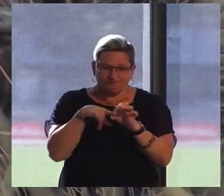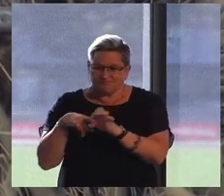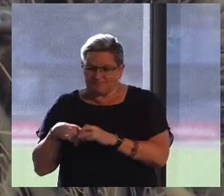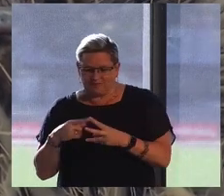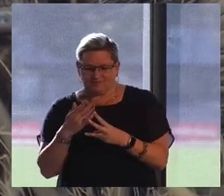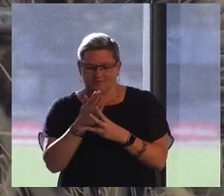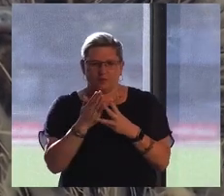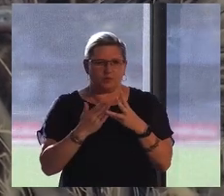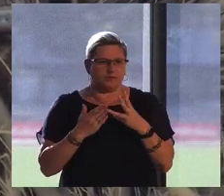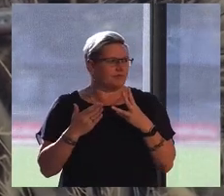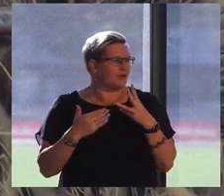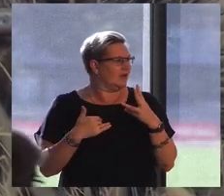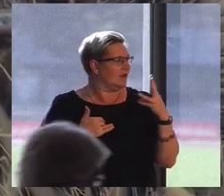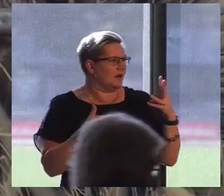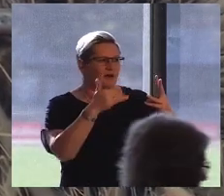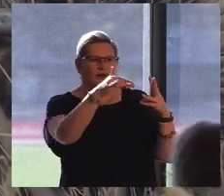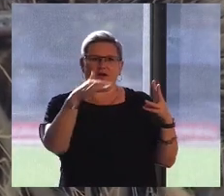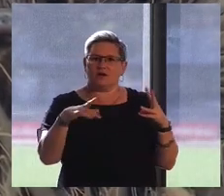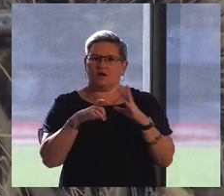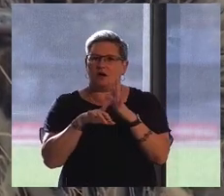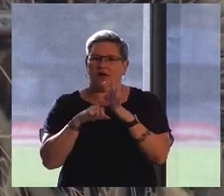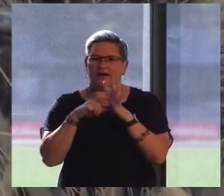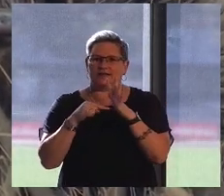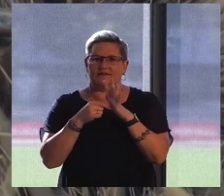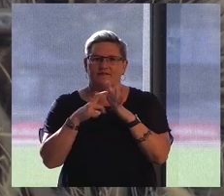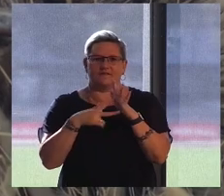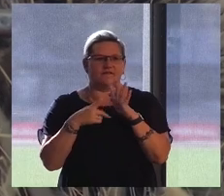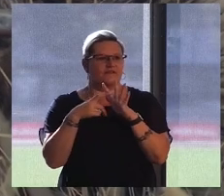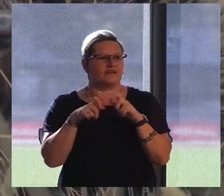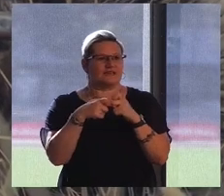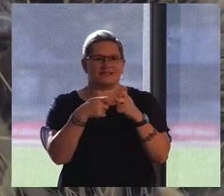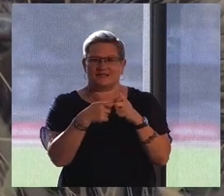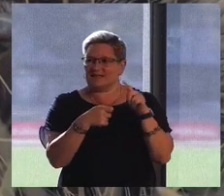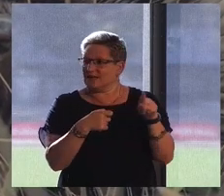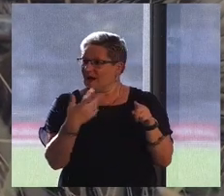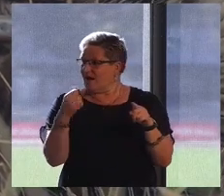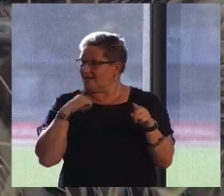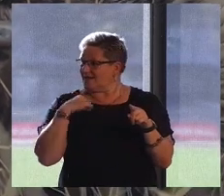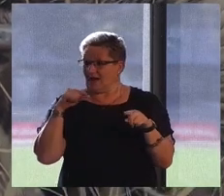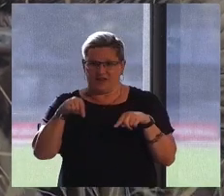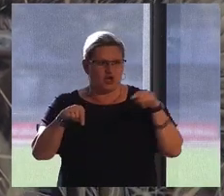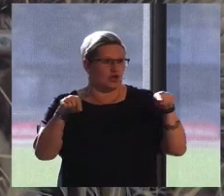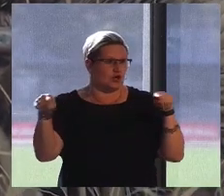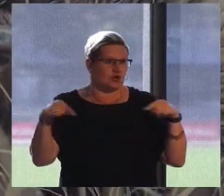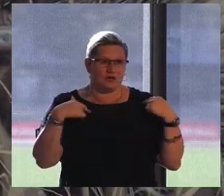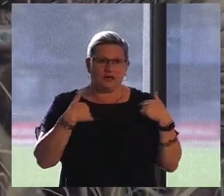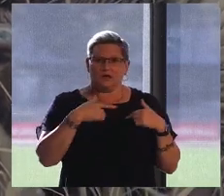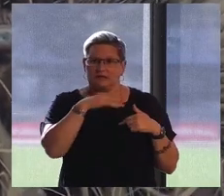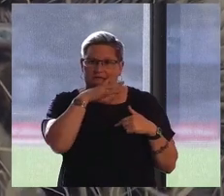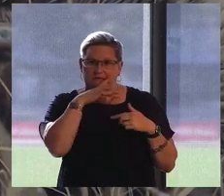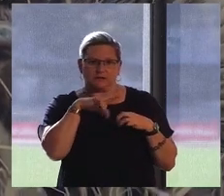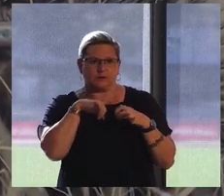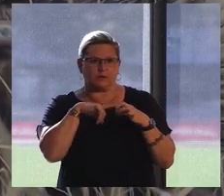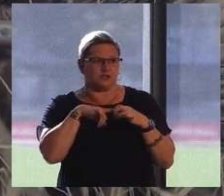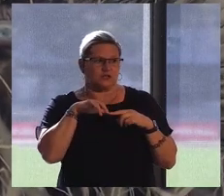staff from the collective teams across Bush Heritage and Trust for Nature roaming around. So if you've got a question, I believe you just pop your hand up. They'll come across